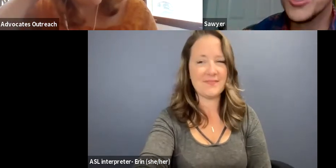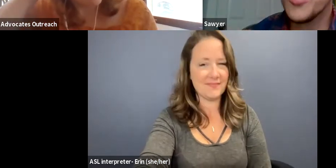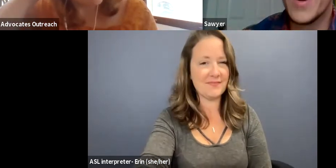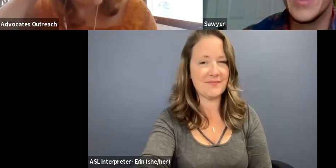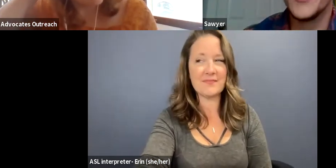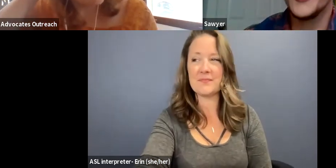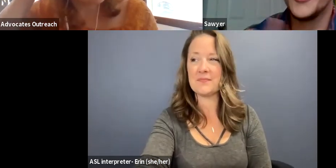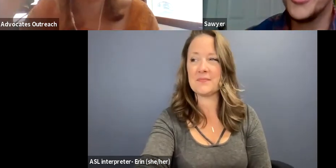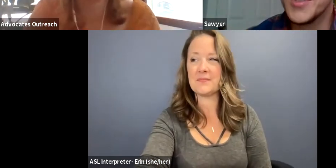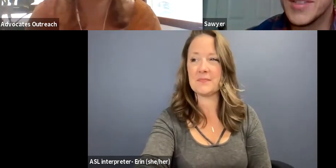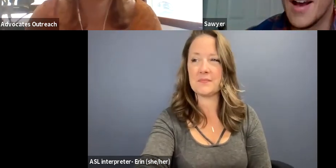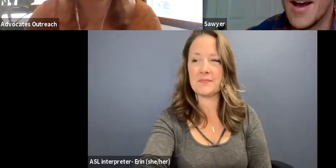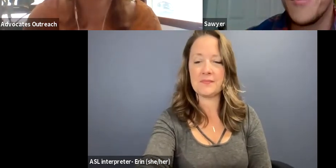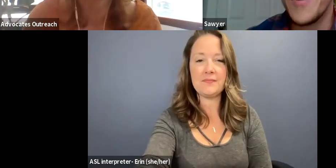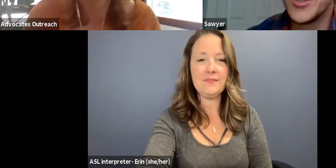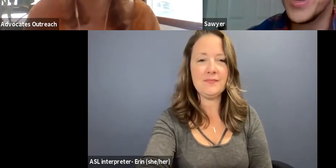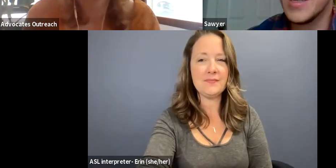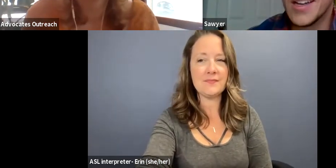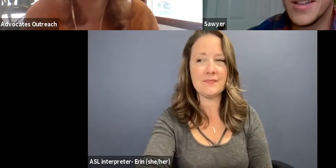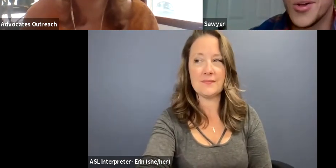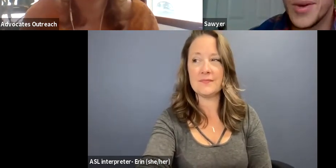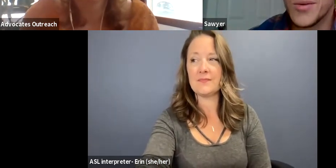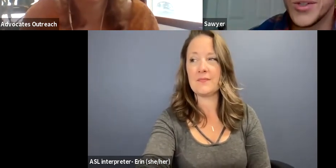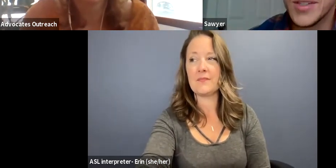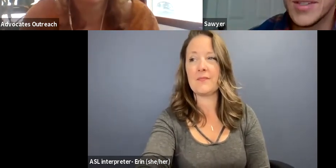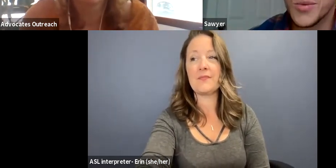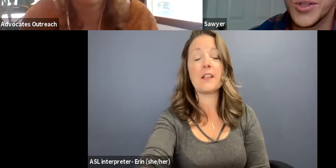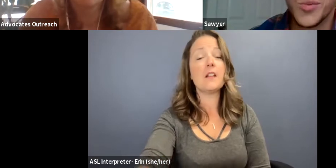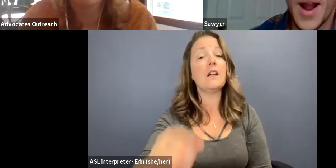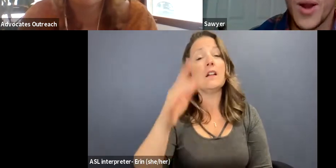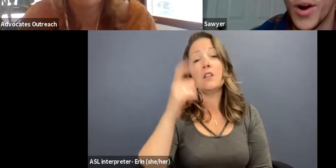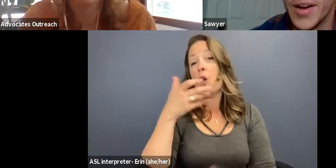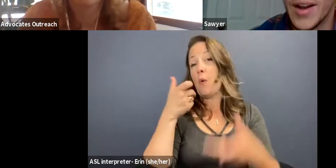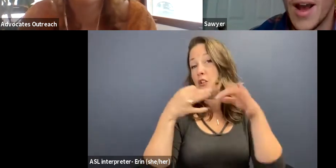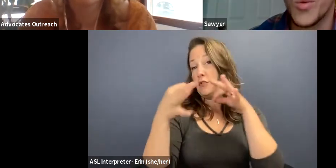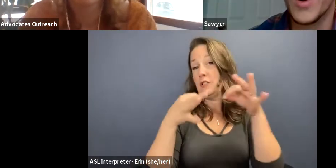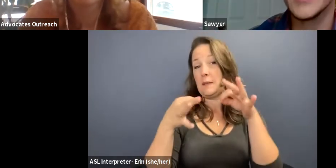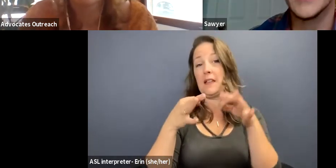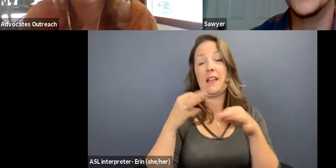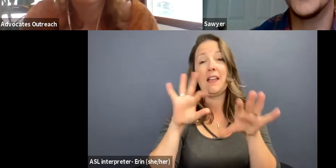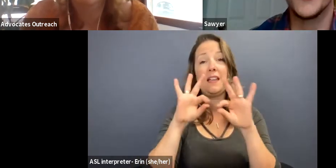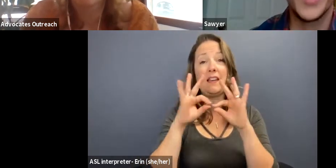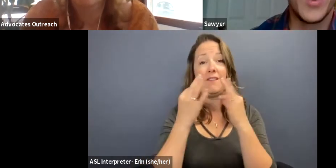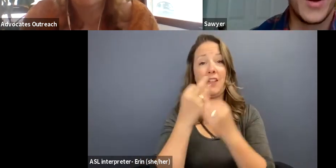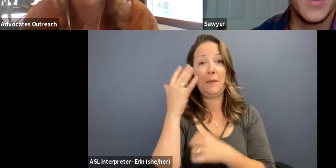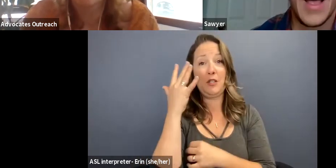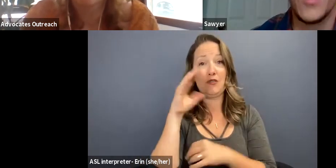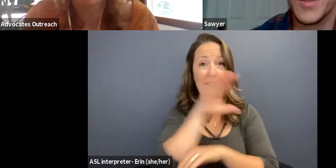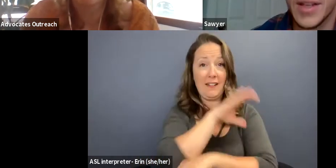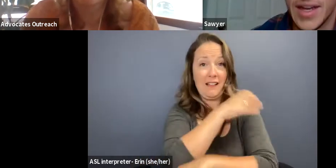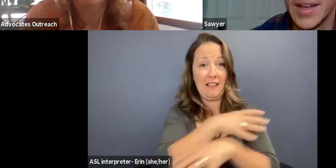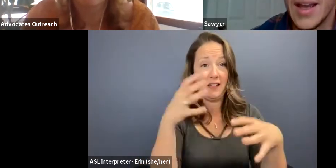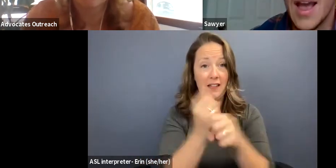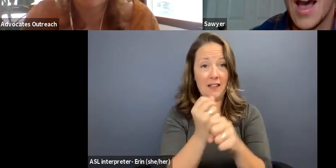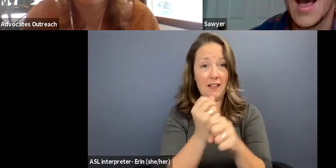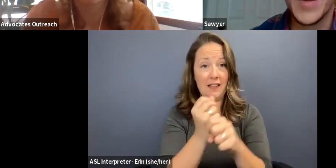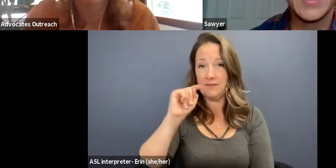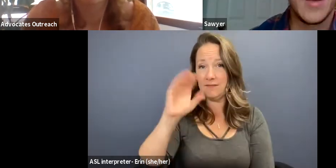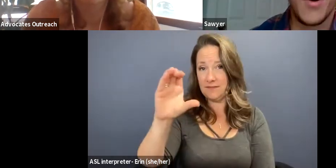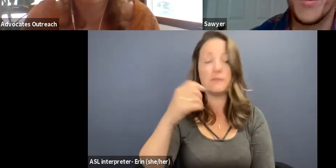and everybody in between. So the goal today is that hopefully everybody will